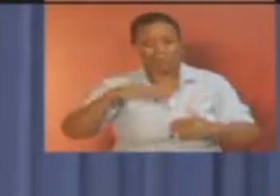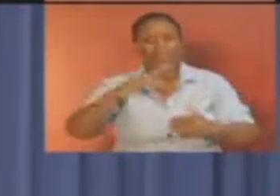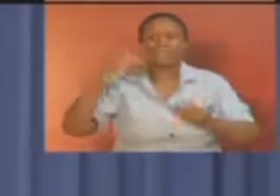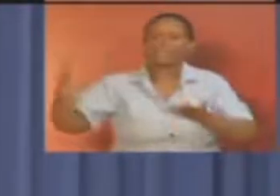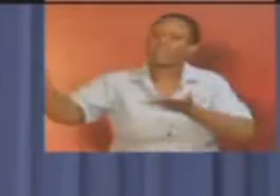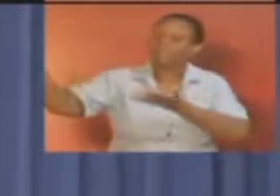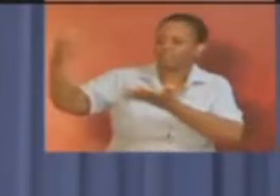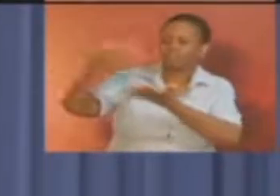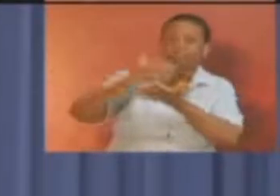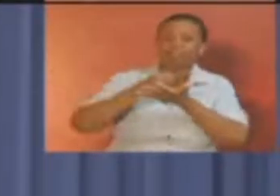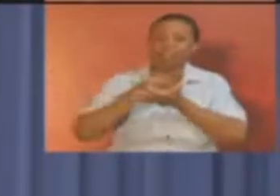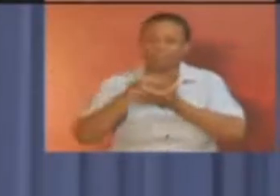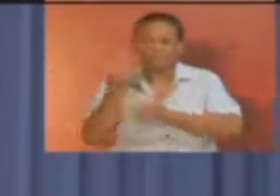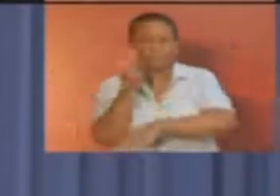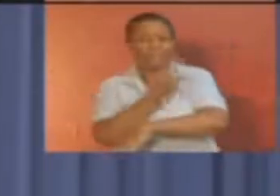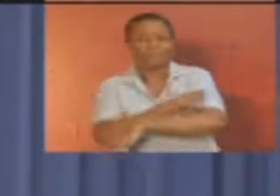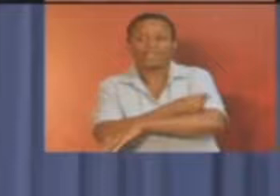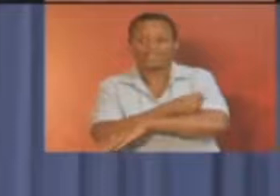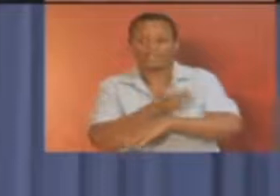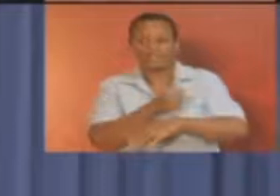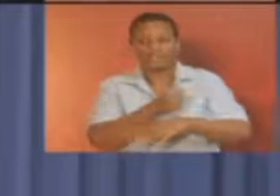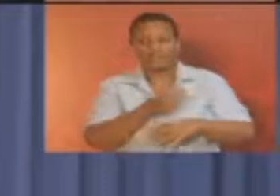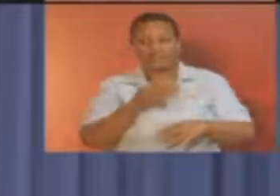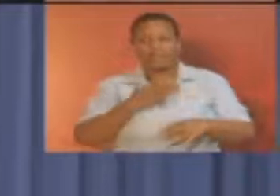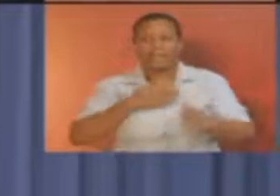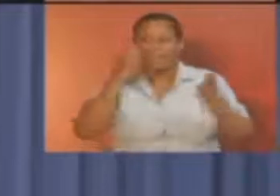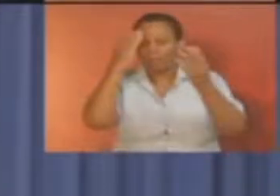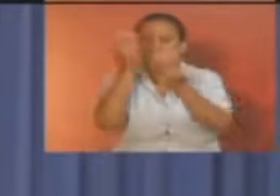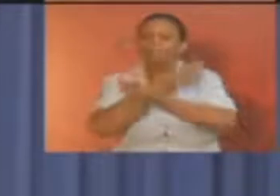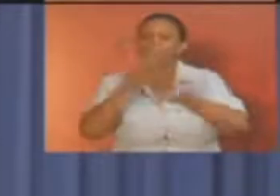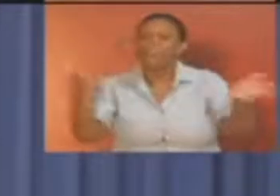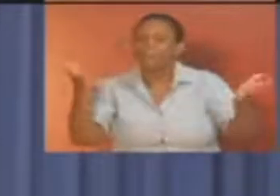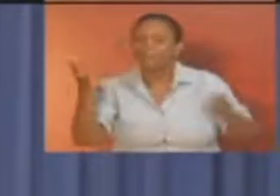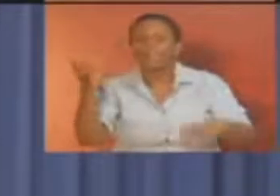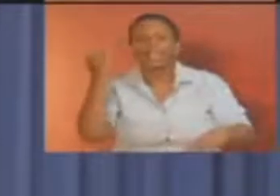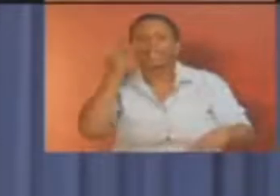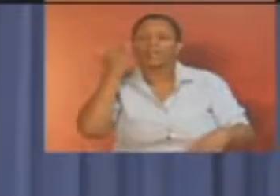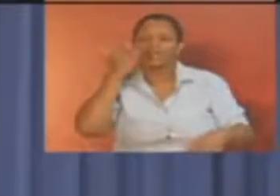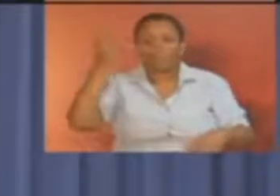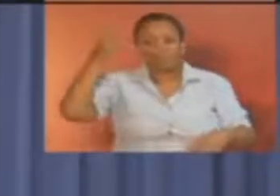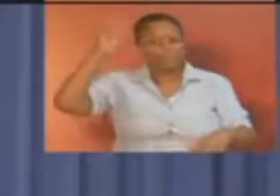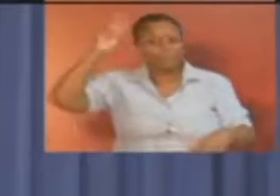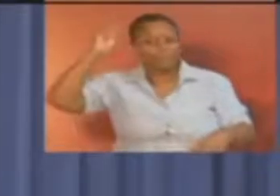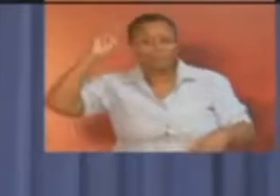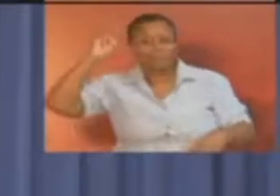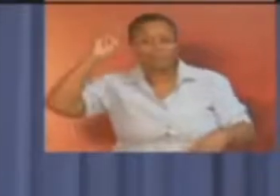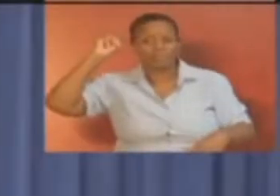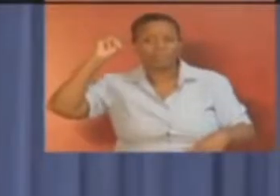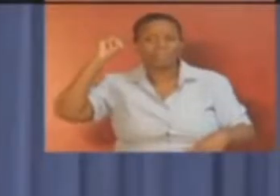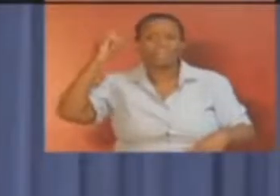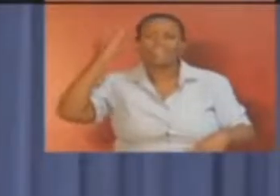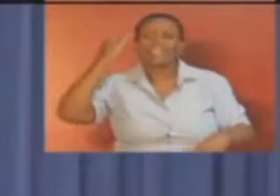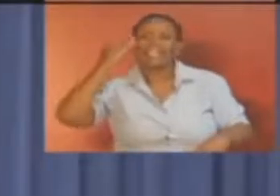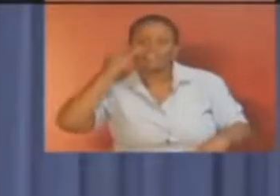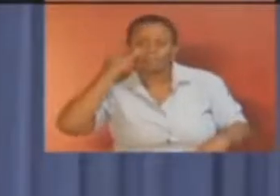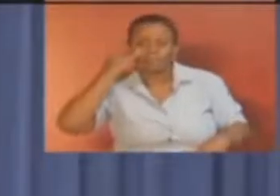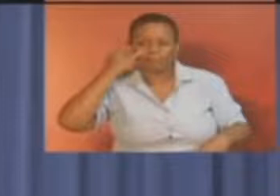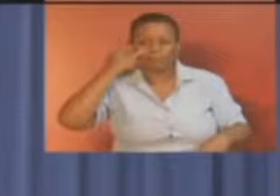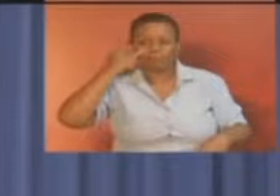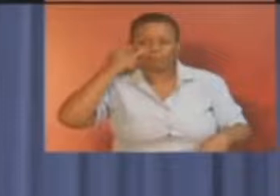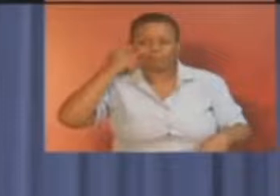any vaccine to be used or to enter Trinidad and Tobago unless that medical product